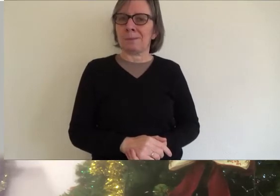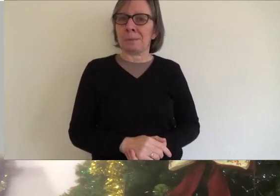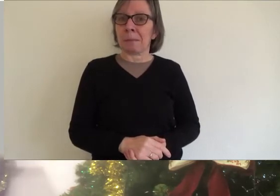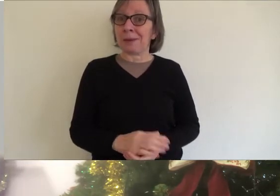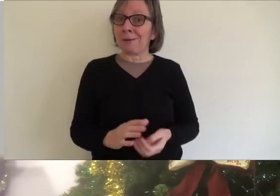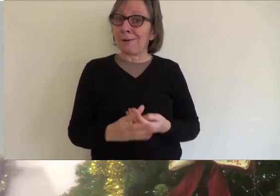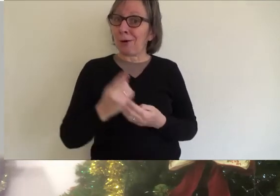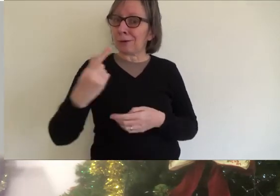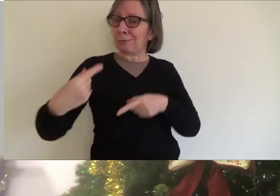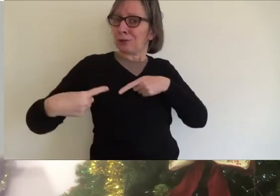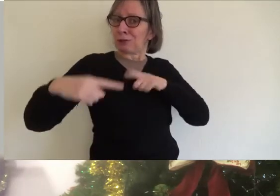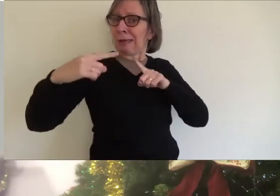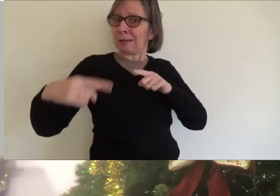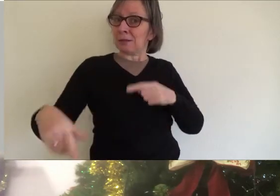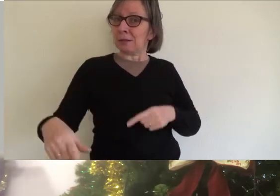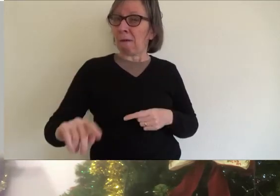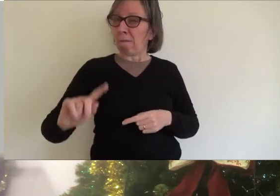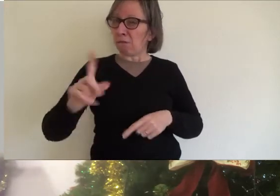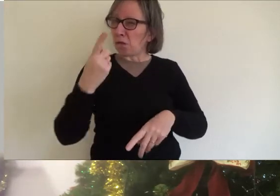first time.